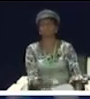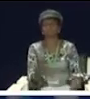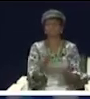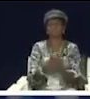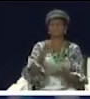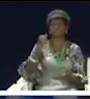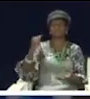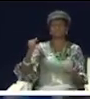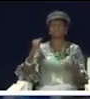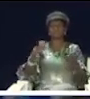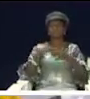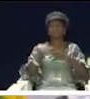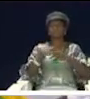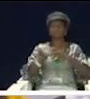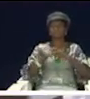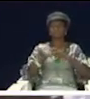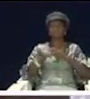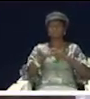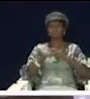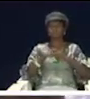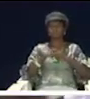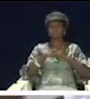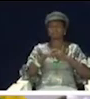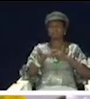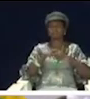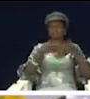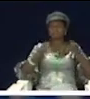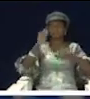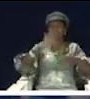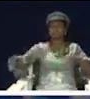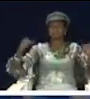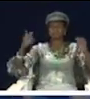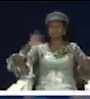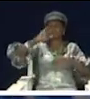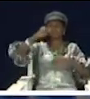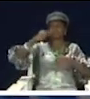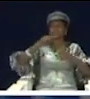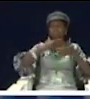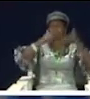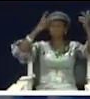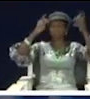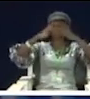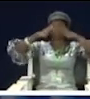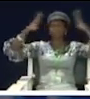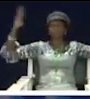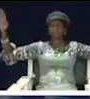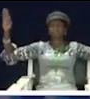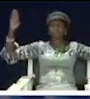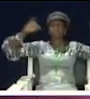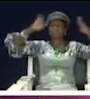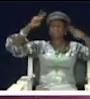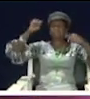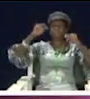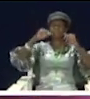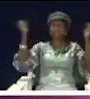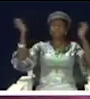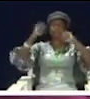Amen. Well, let the children of June shout a big June hallelujah.